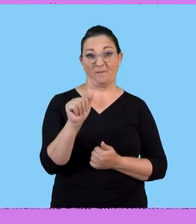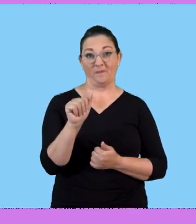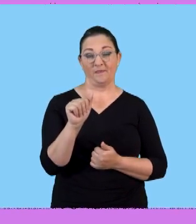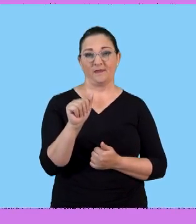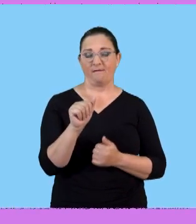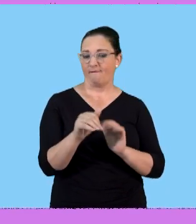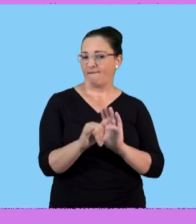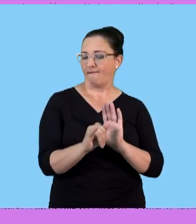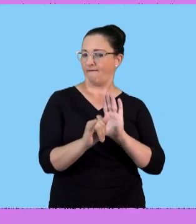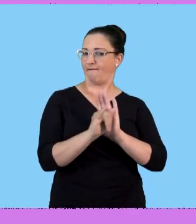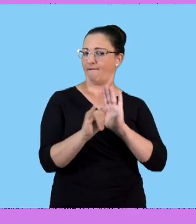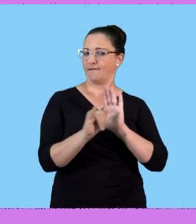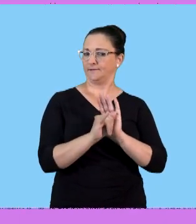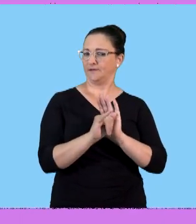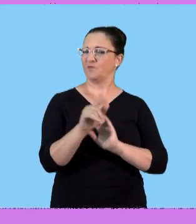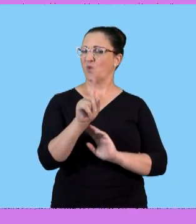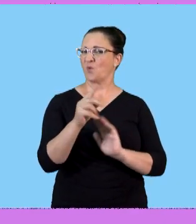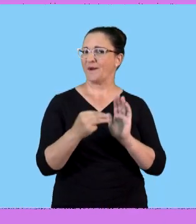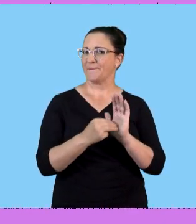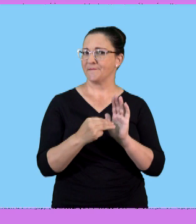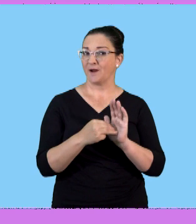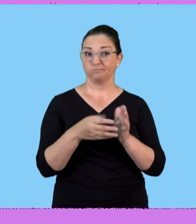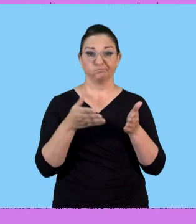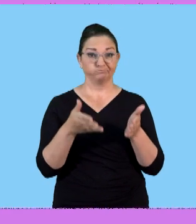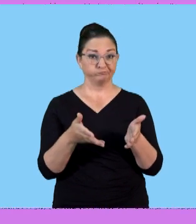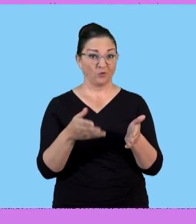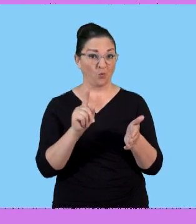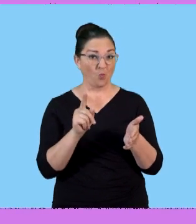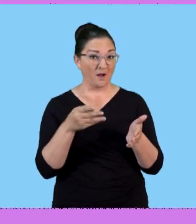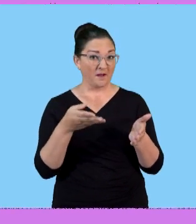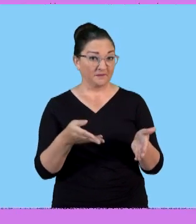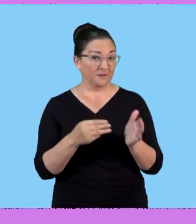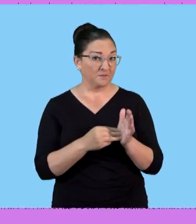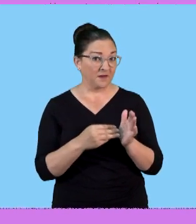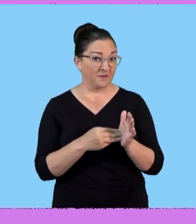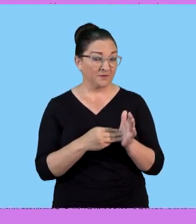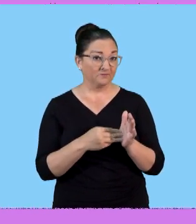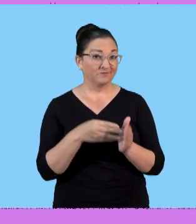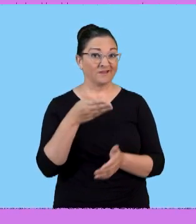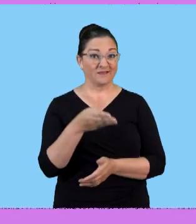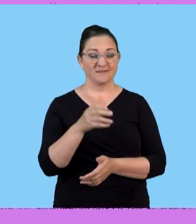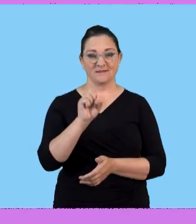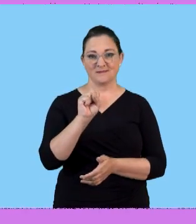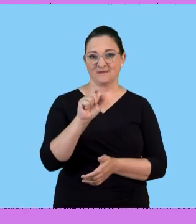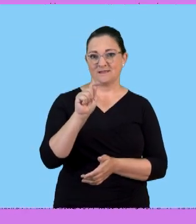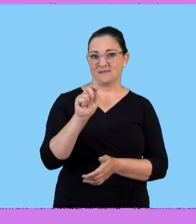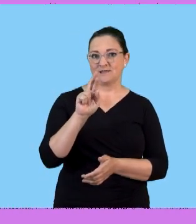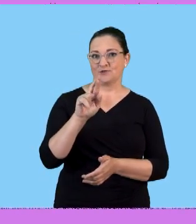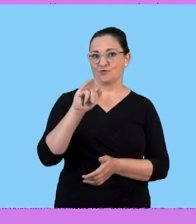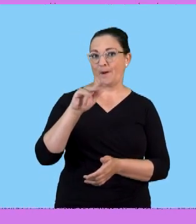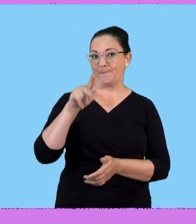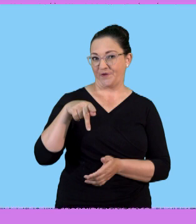identify the type of map. Right, so what type of map is this? Right, this is a strip chart.